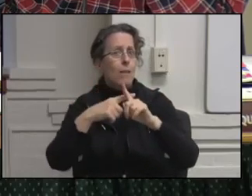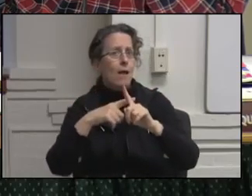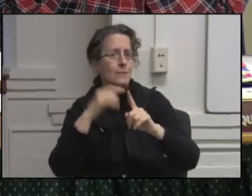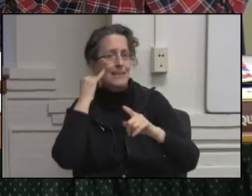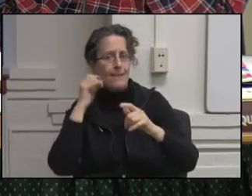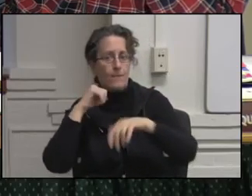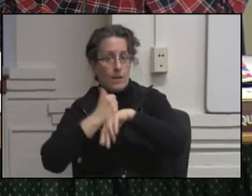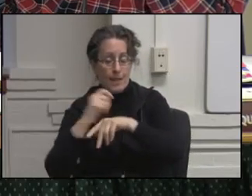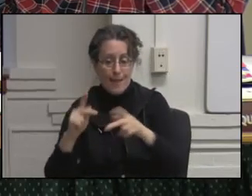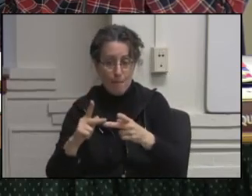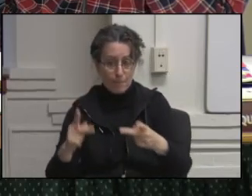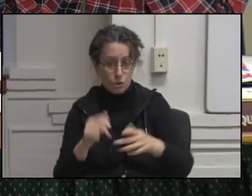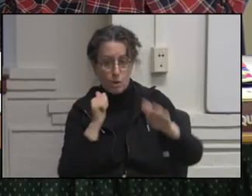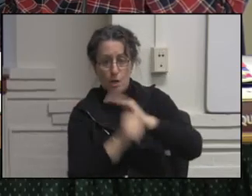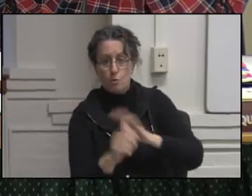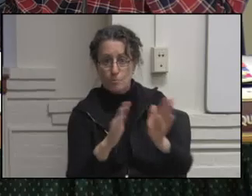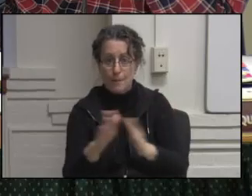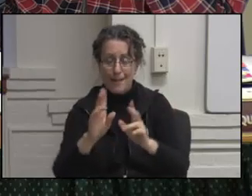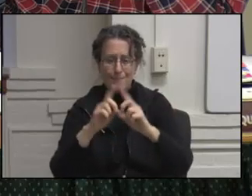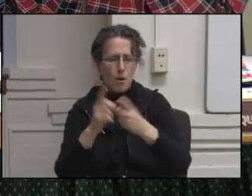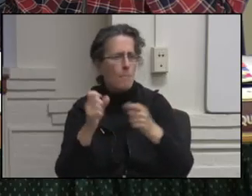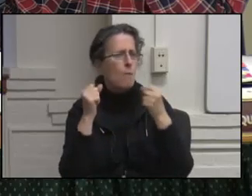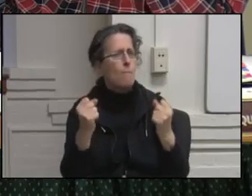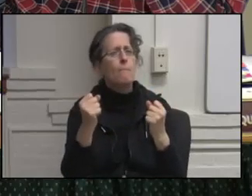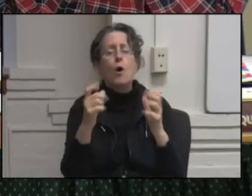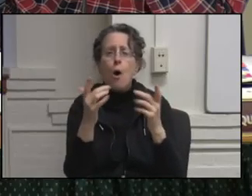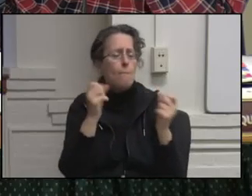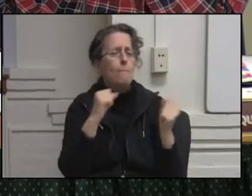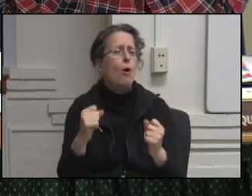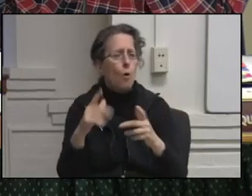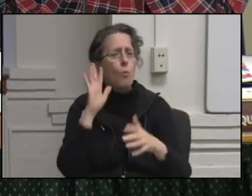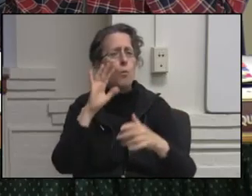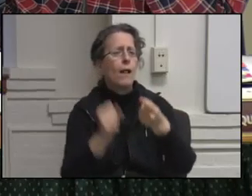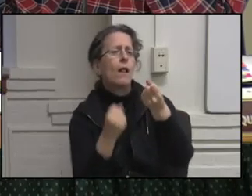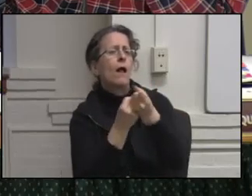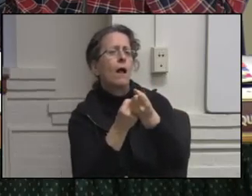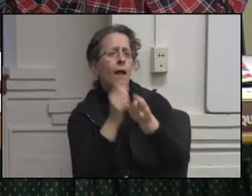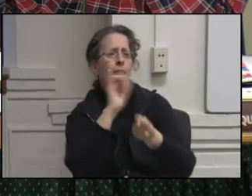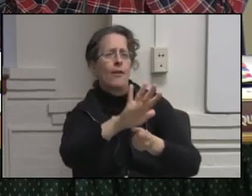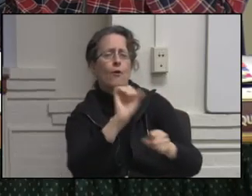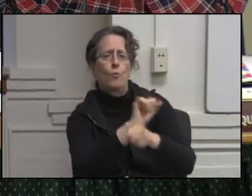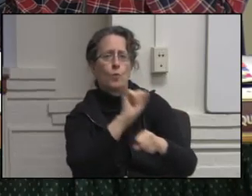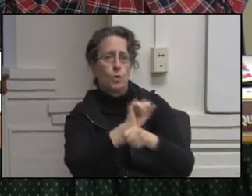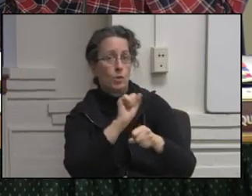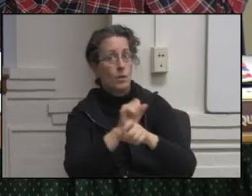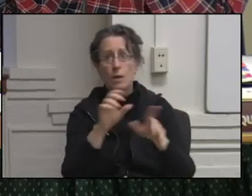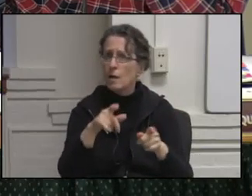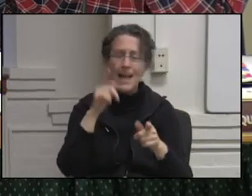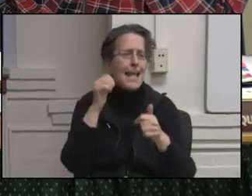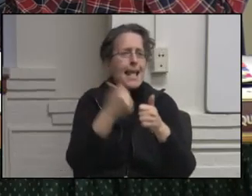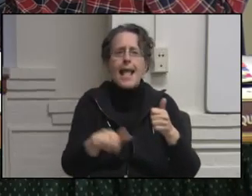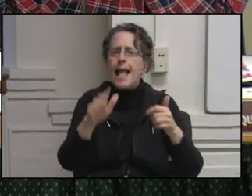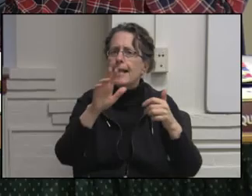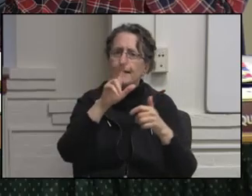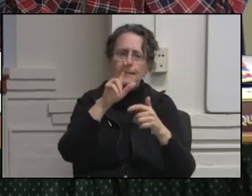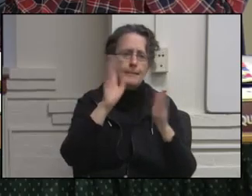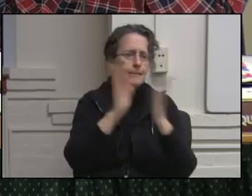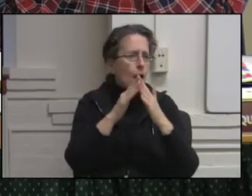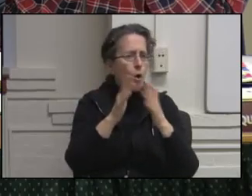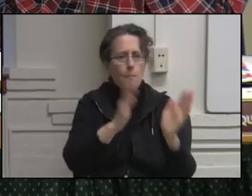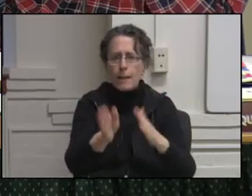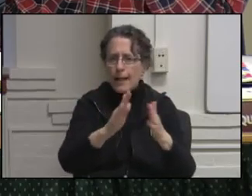know when we were working on the town plan, sustainability was a major factor. And so